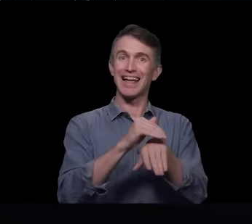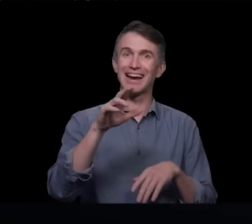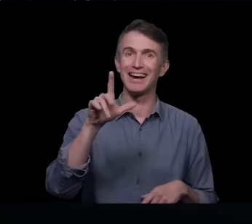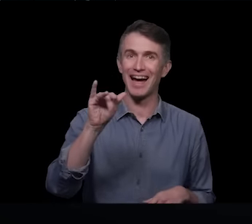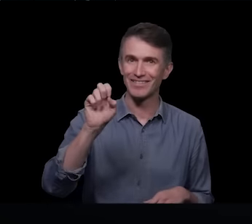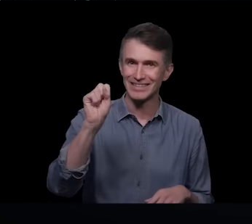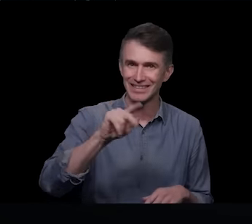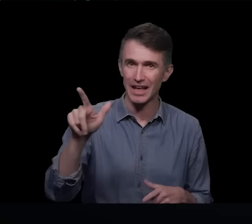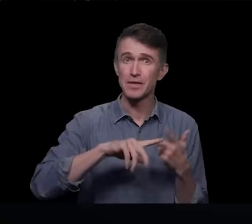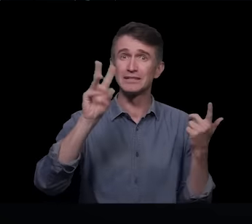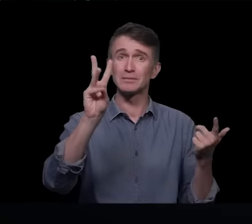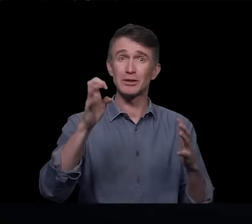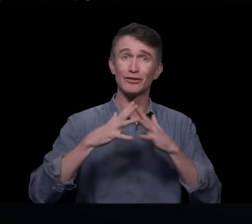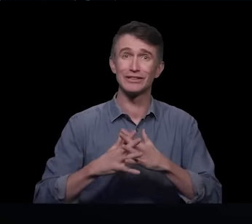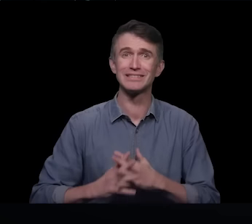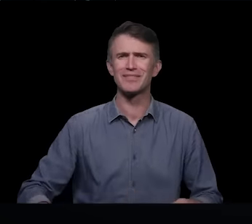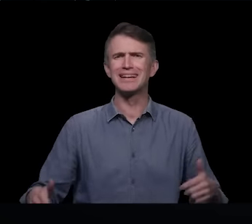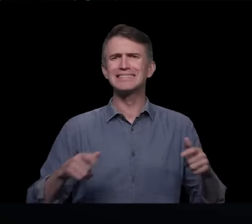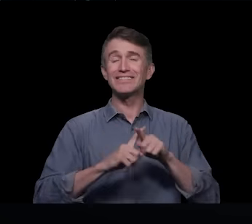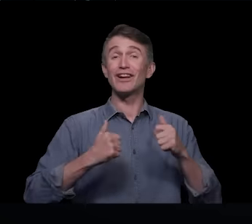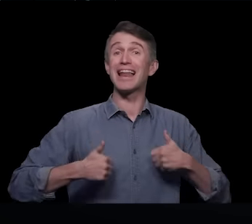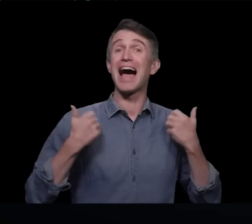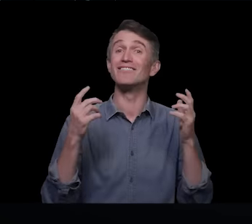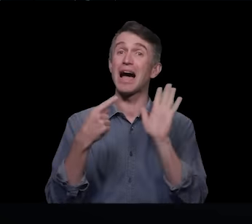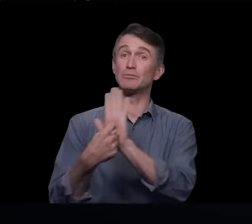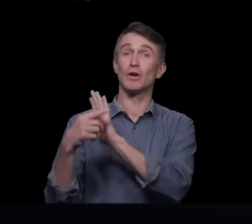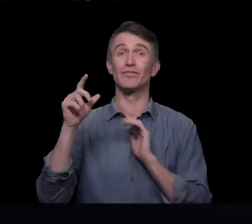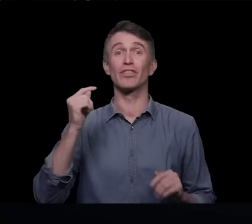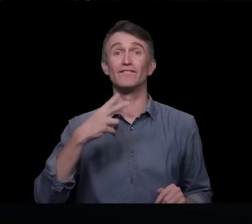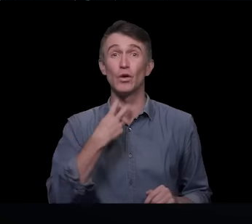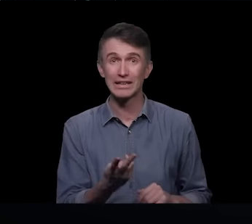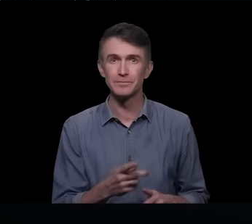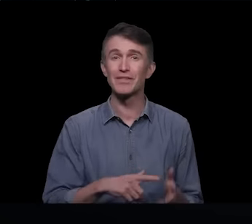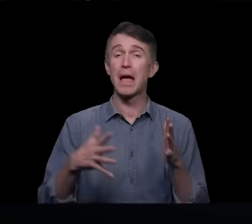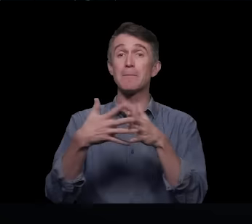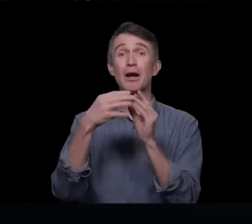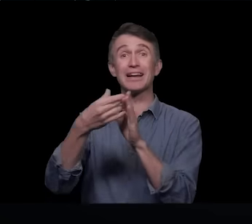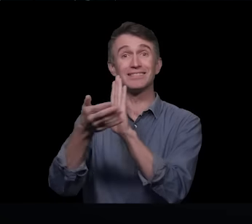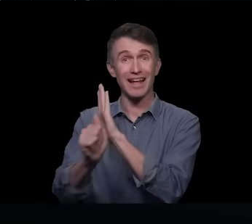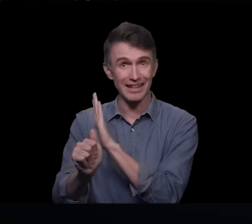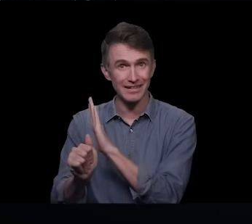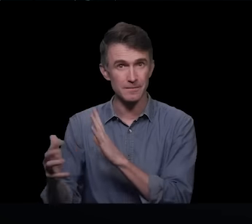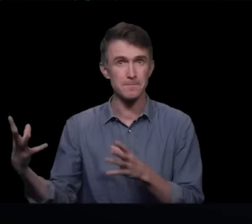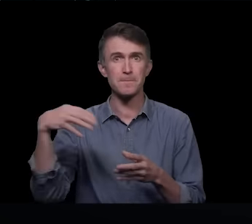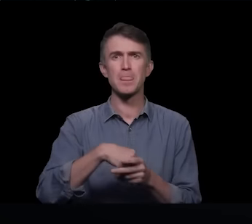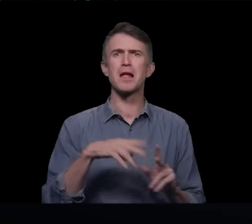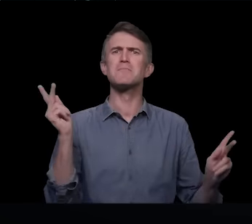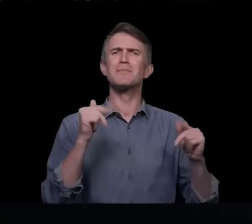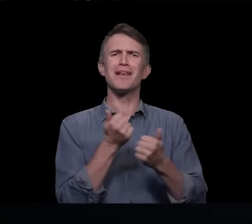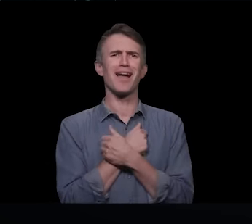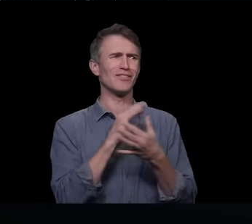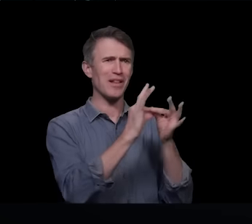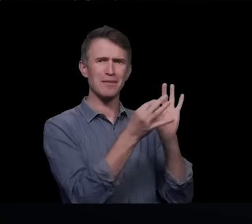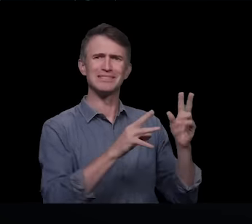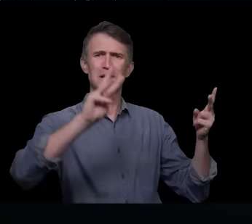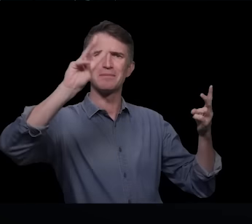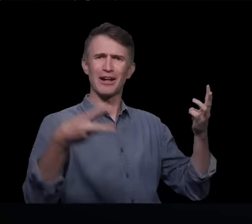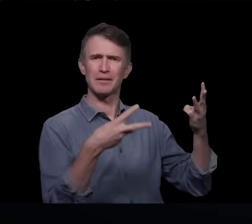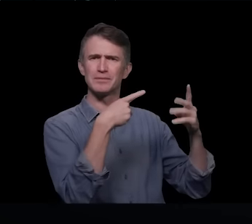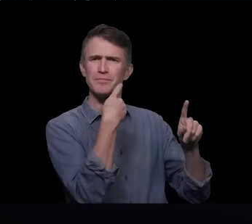Night Live, WWE Wrestling, and live episodes of The Voice and America's Got Talent. People love the